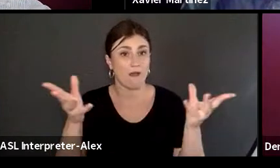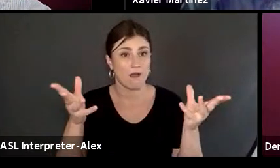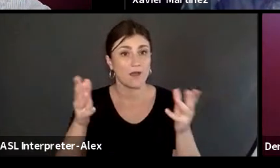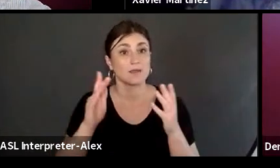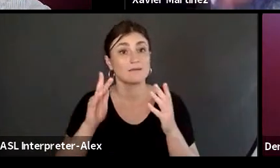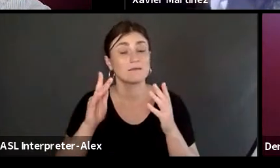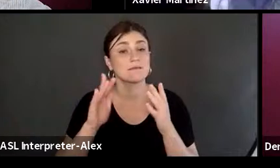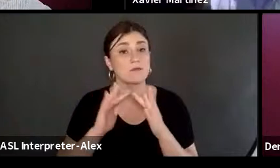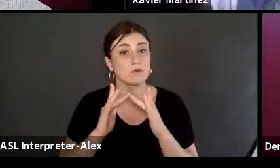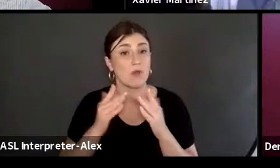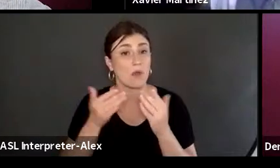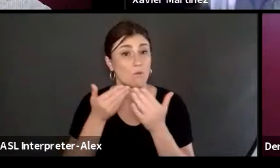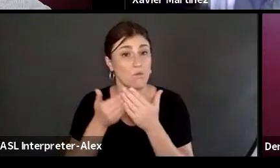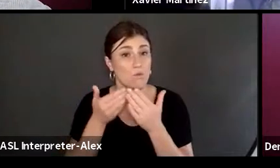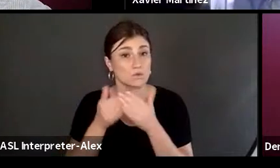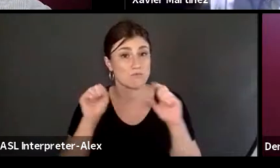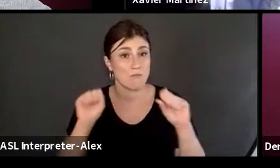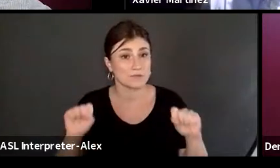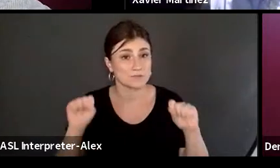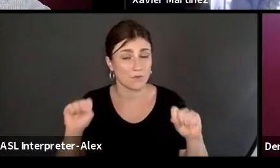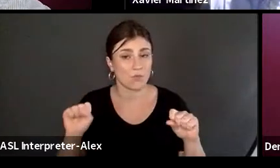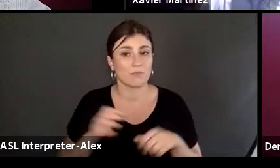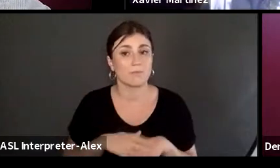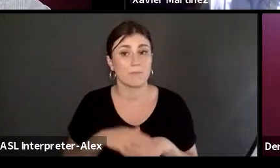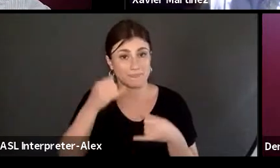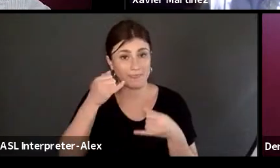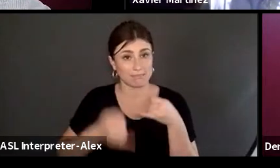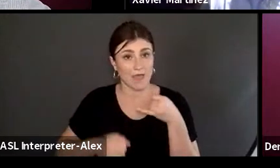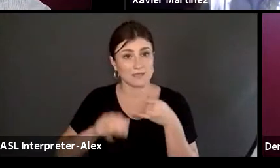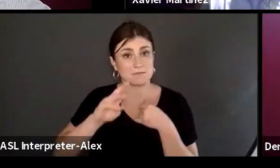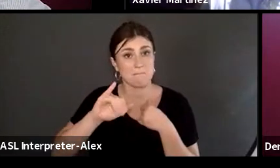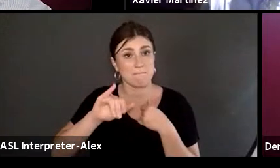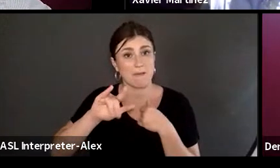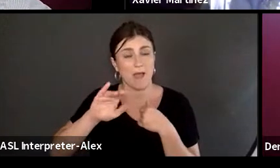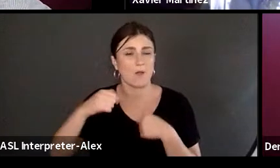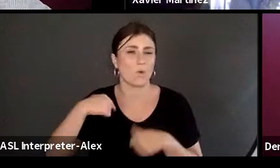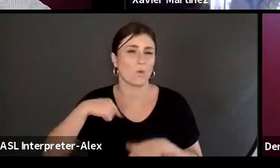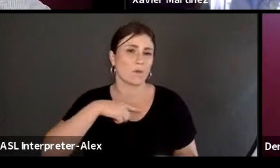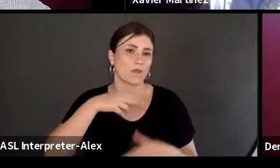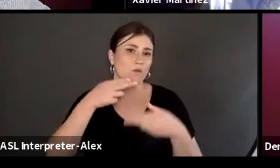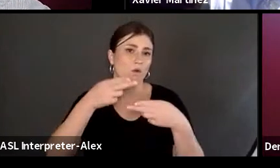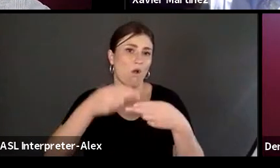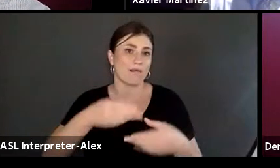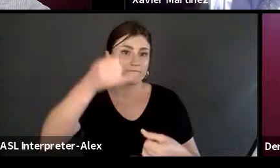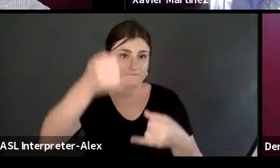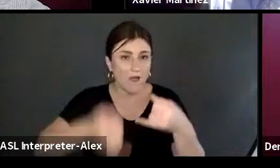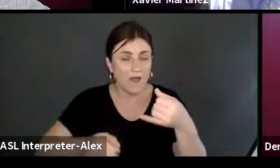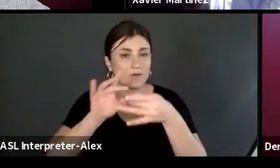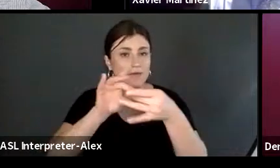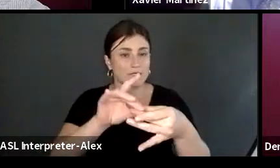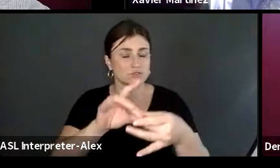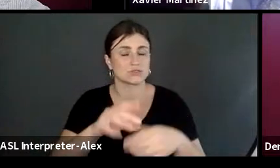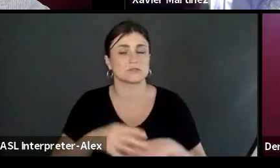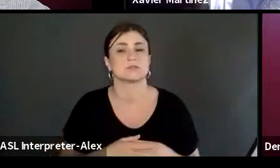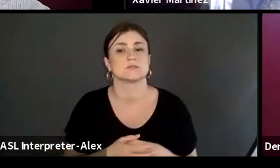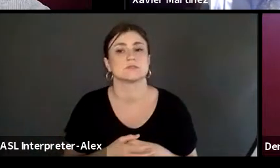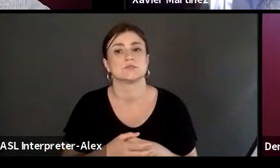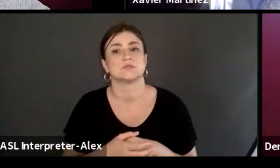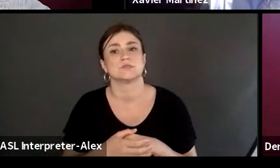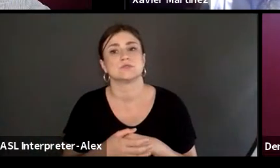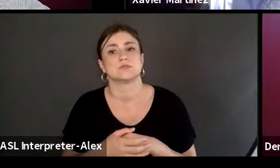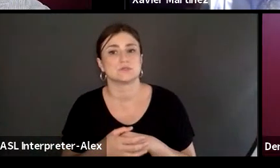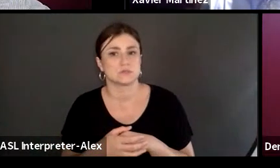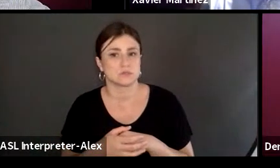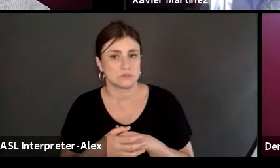to your house. The last mile is what we call that final connection. So in the case of fiber, last mile, kind of like your water line or